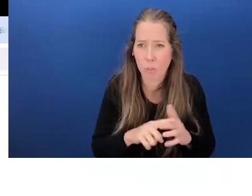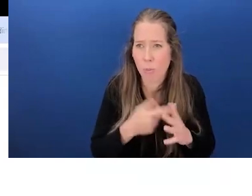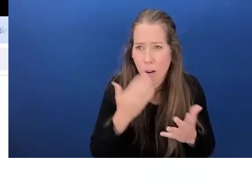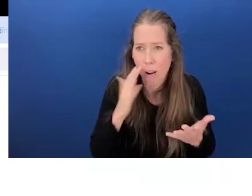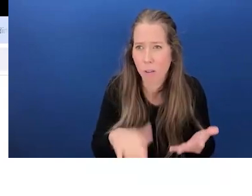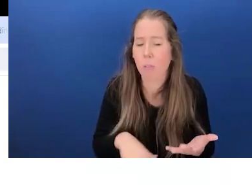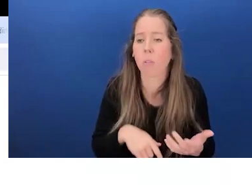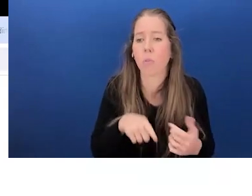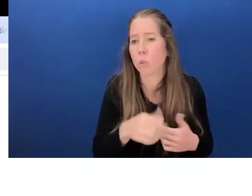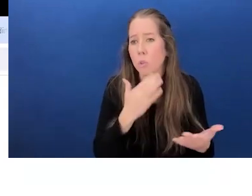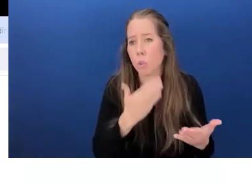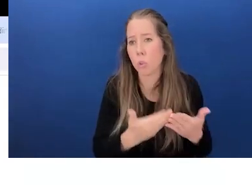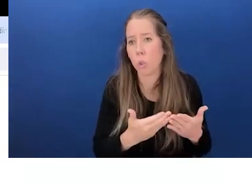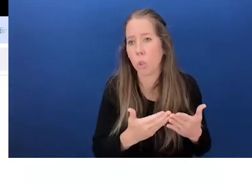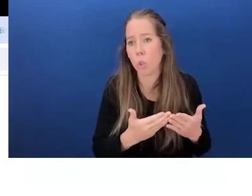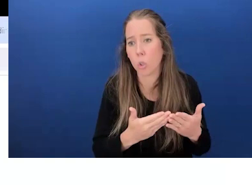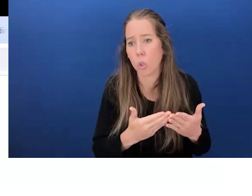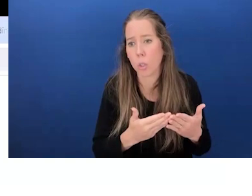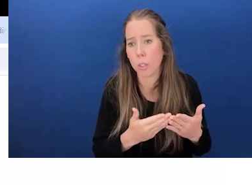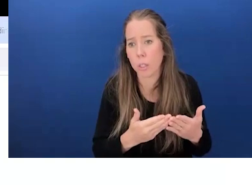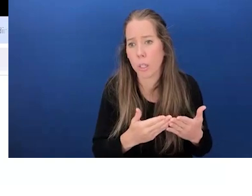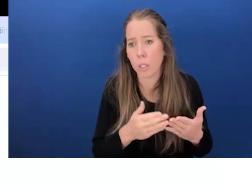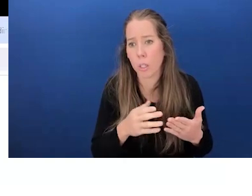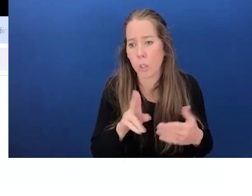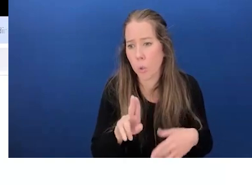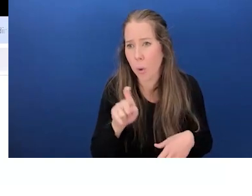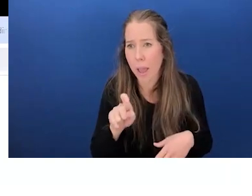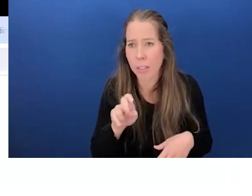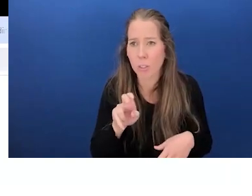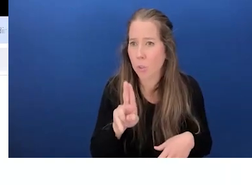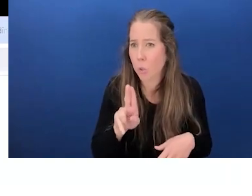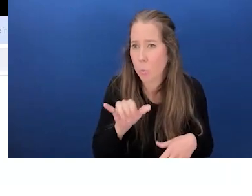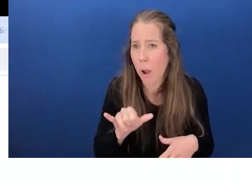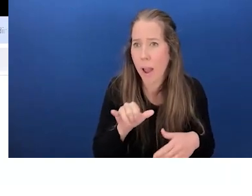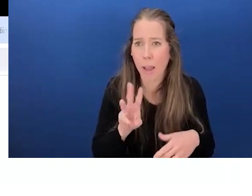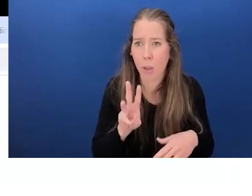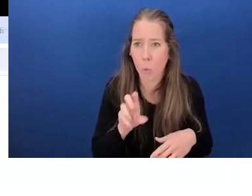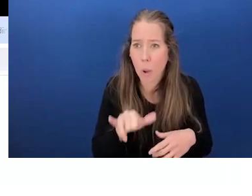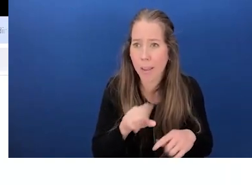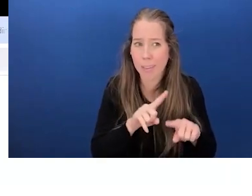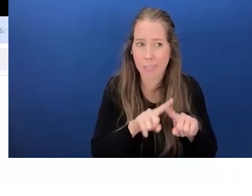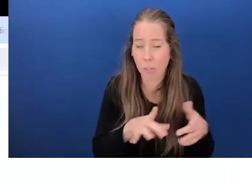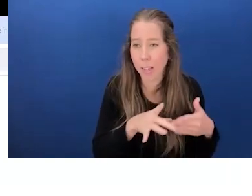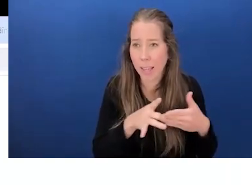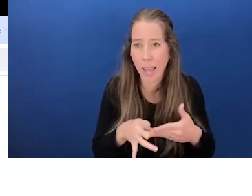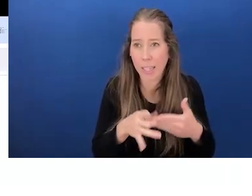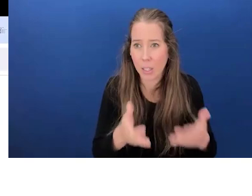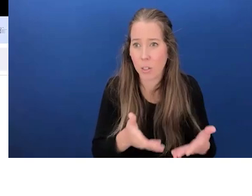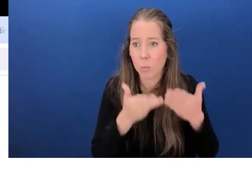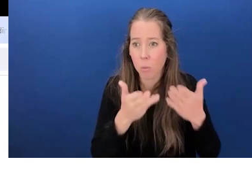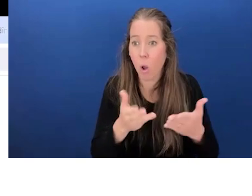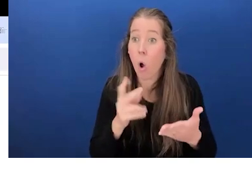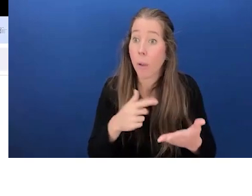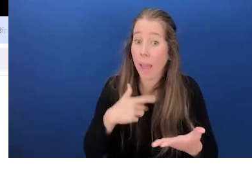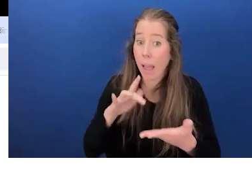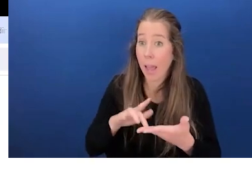just a good way. This is just a UX or UI way of doing this a little bit differently and with a guided approach. So you're like, oh, like I can click this button and now I